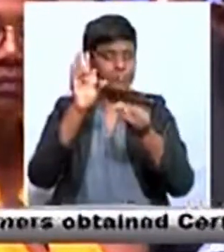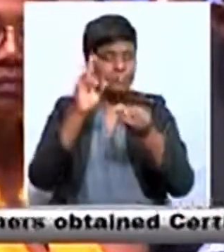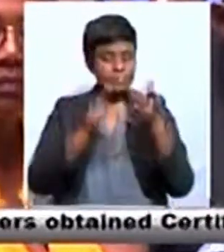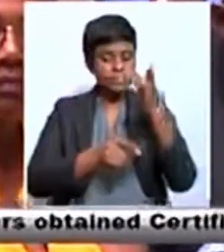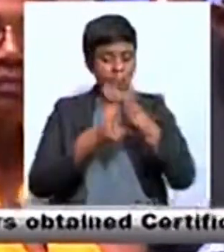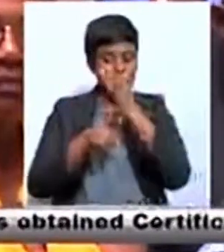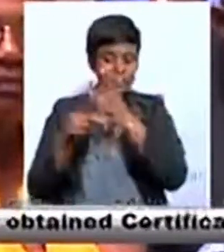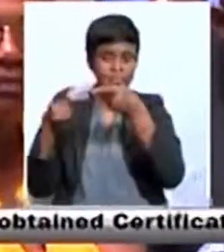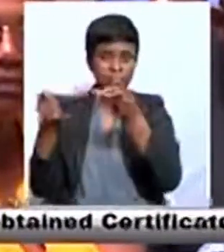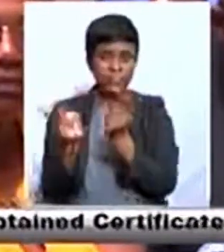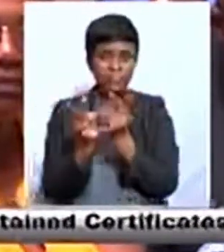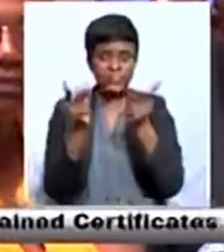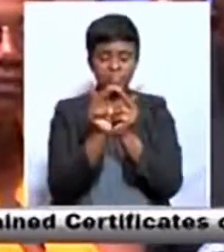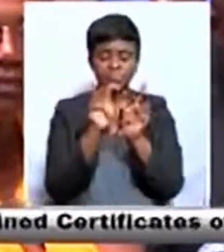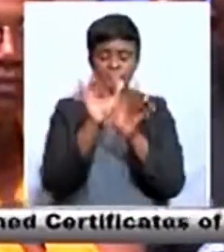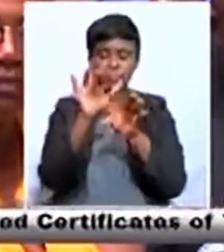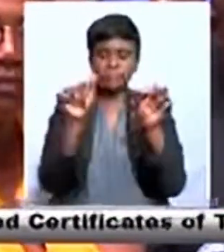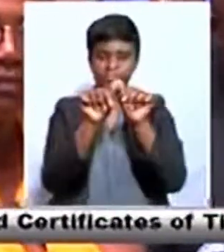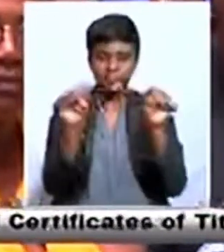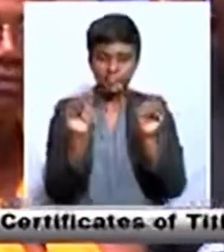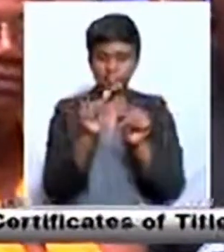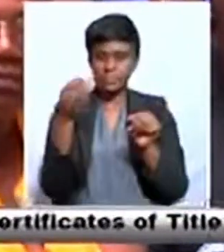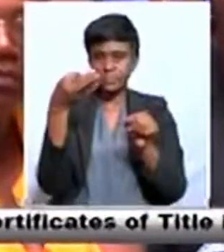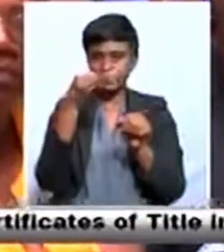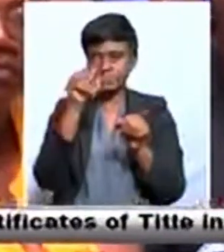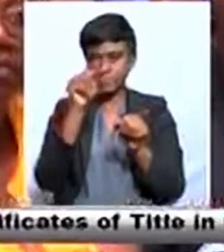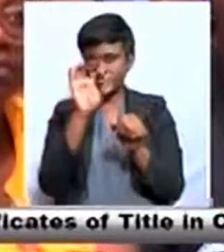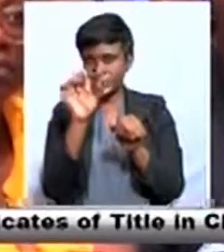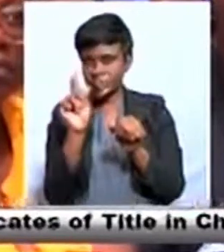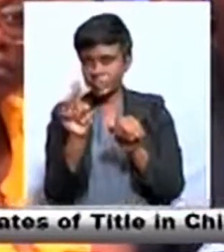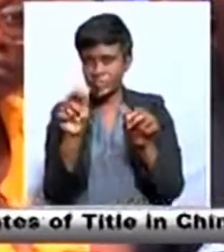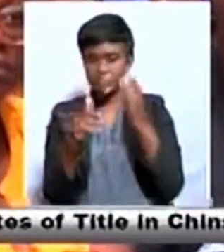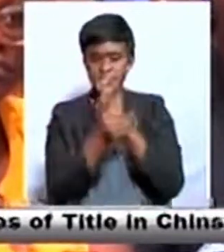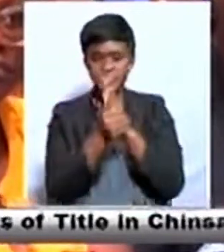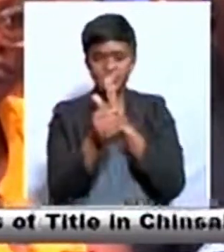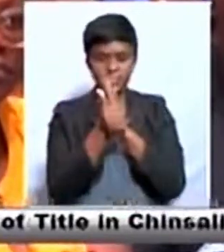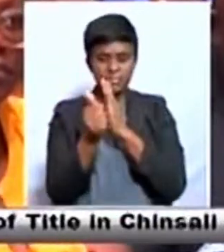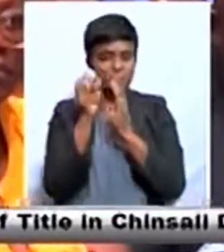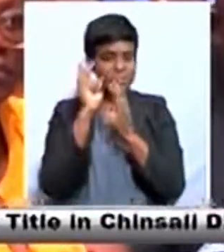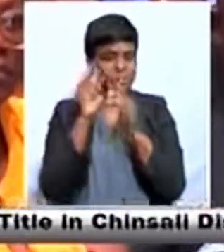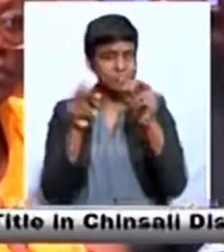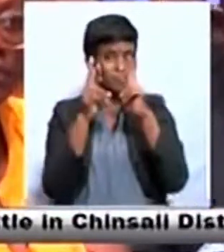is areas, FTC or brick skills, rural,